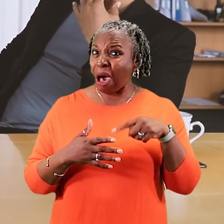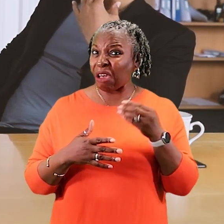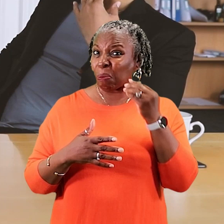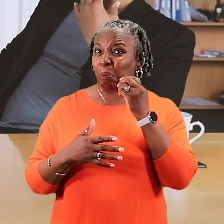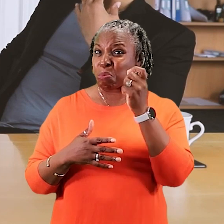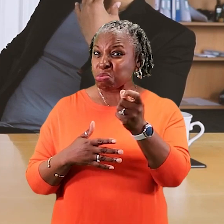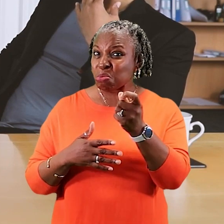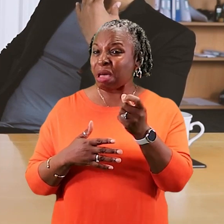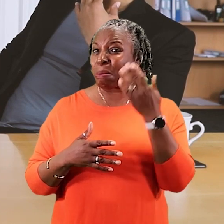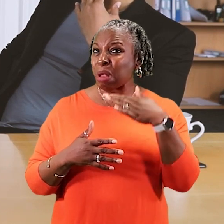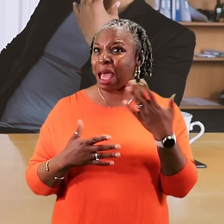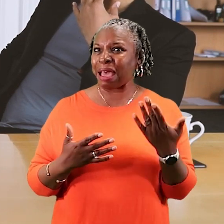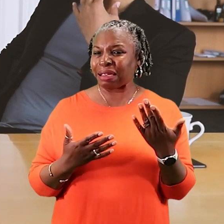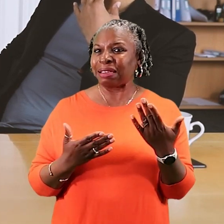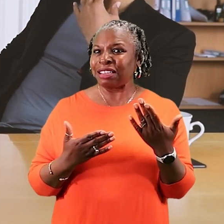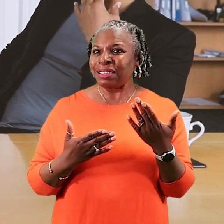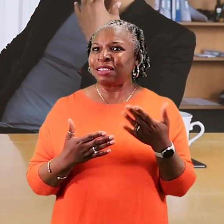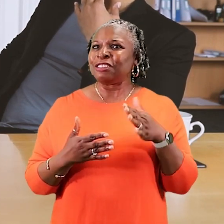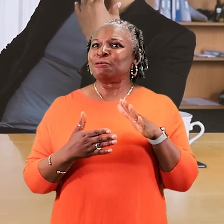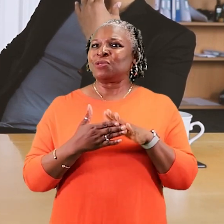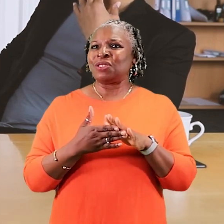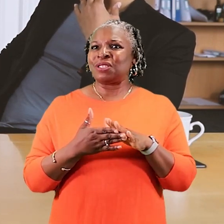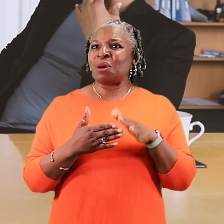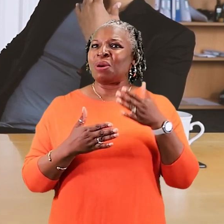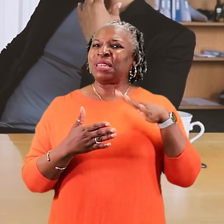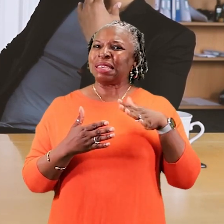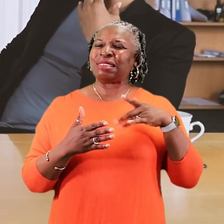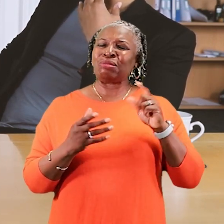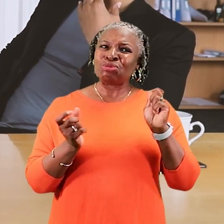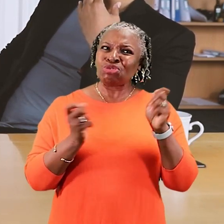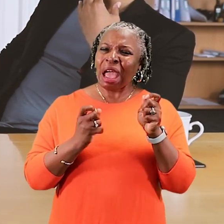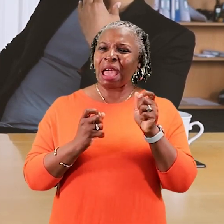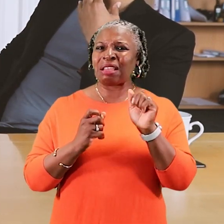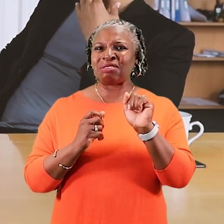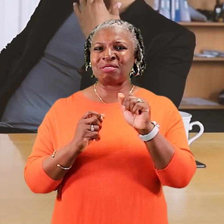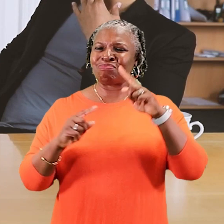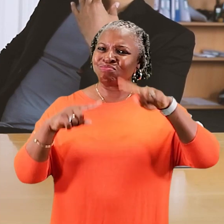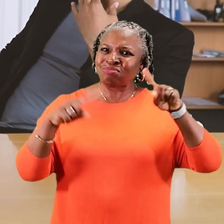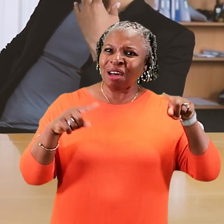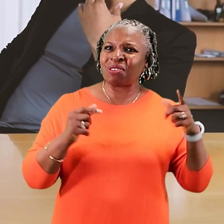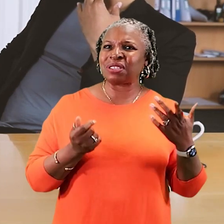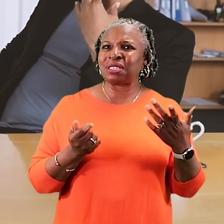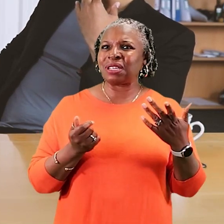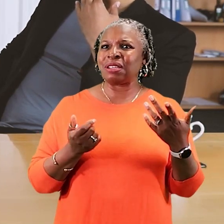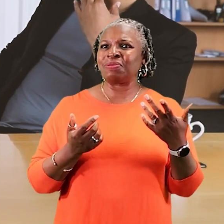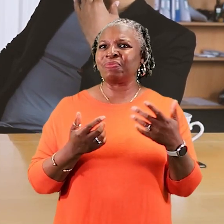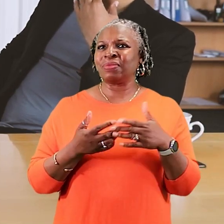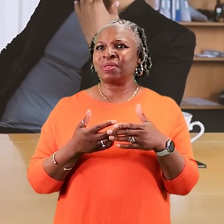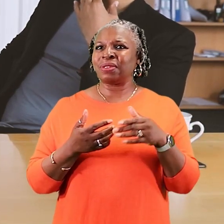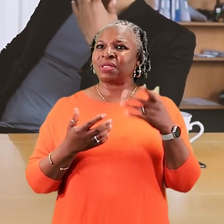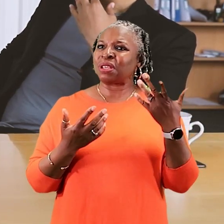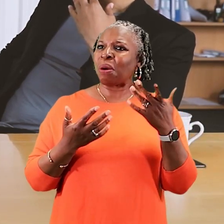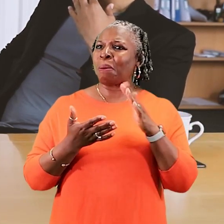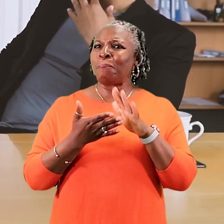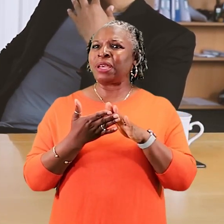here. So yeah, even this meeting I've had this morning with the Business Improvement District, how do we change that diversity? And in terms of that